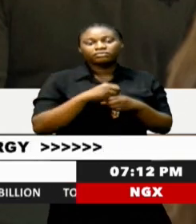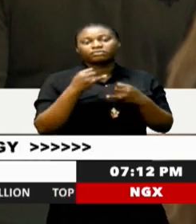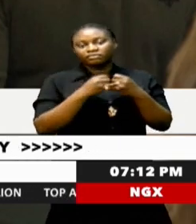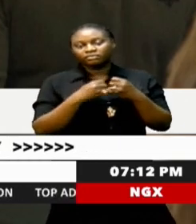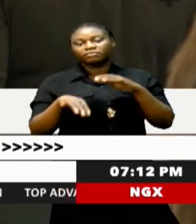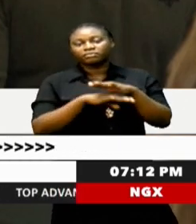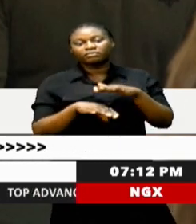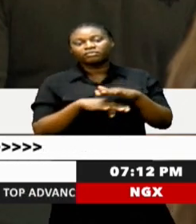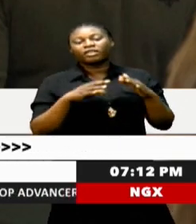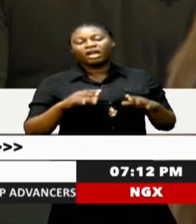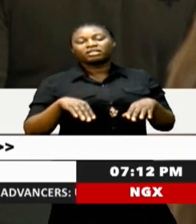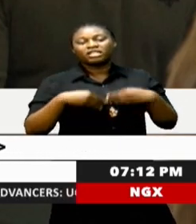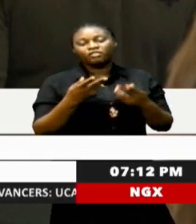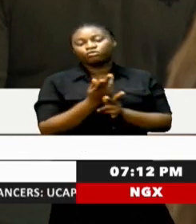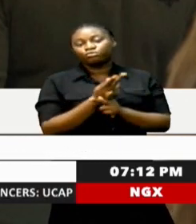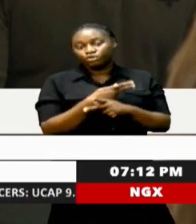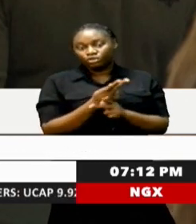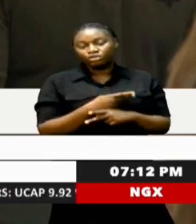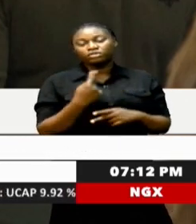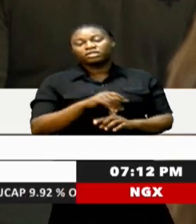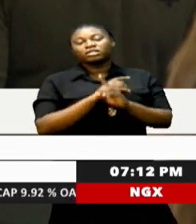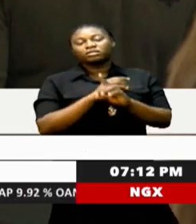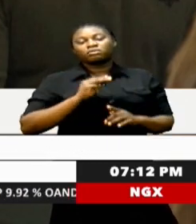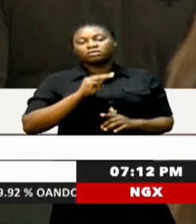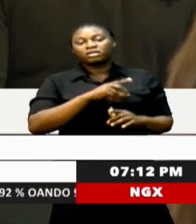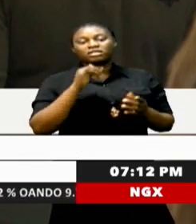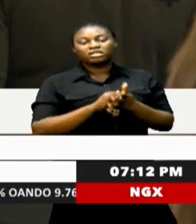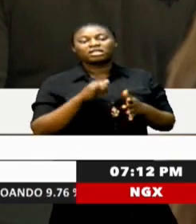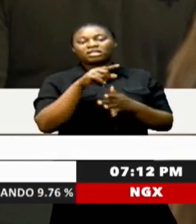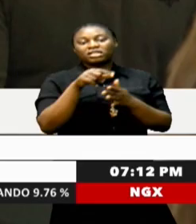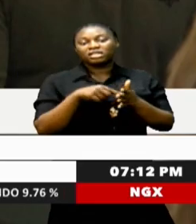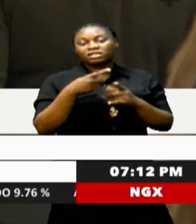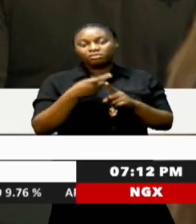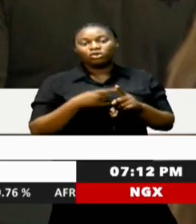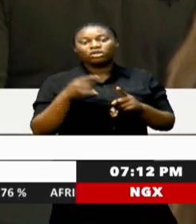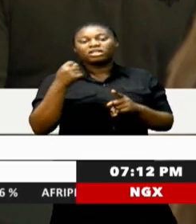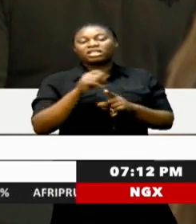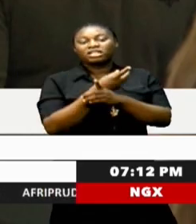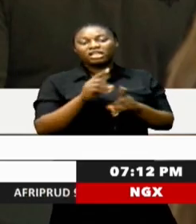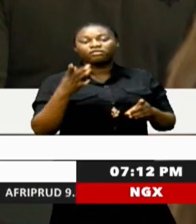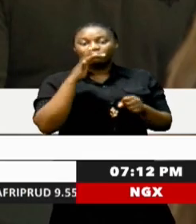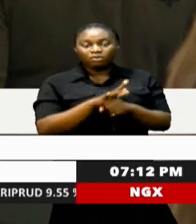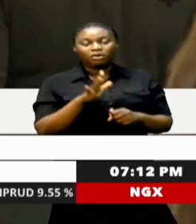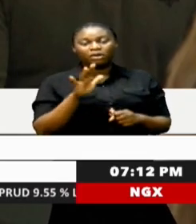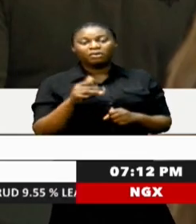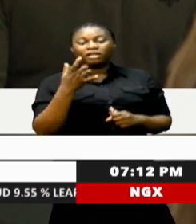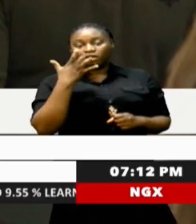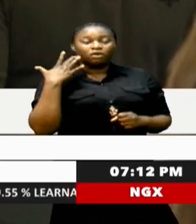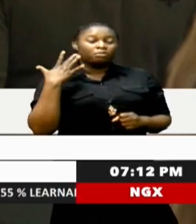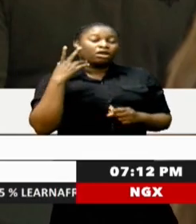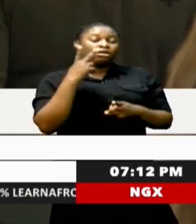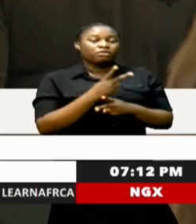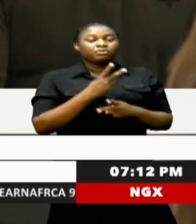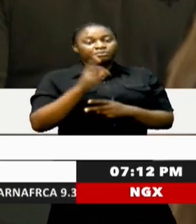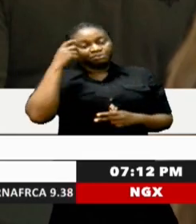boost production. His defense minister said earlier this month that the deliveries promised to by the former Conservative government